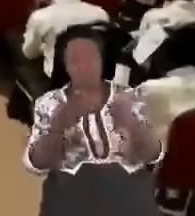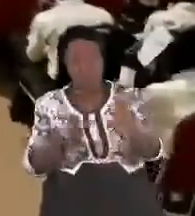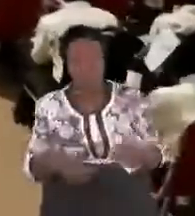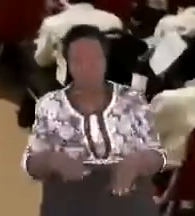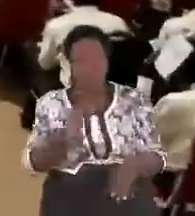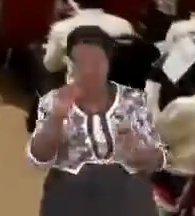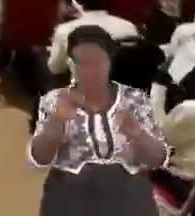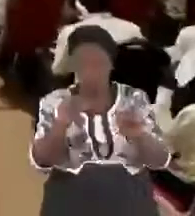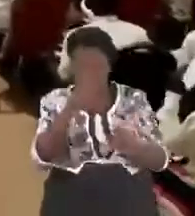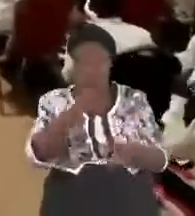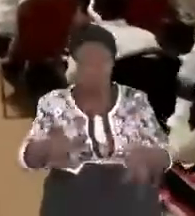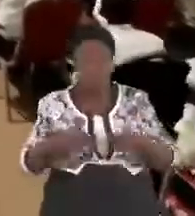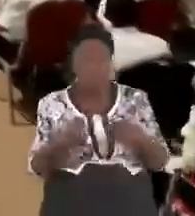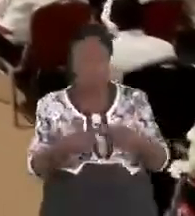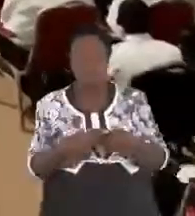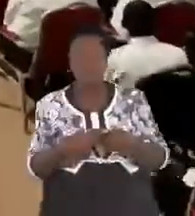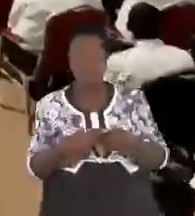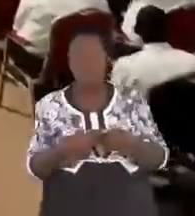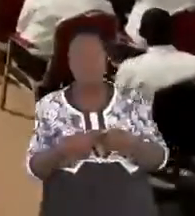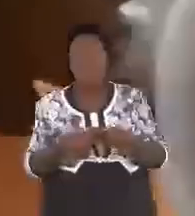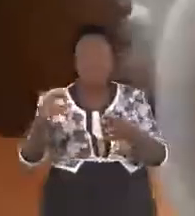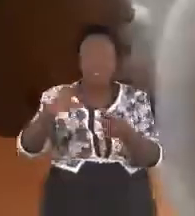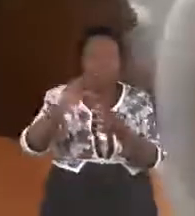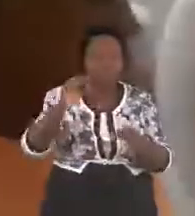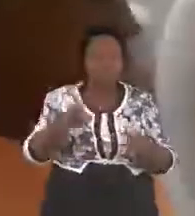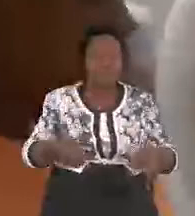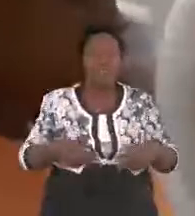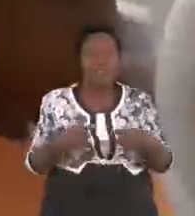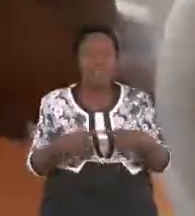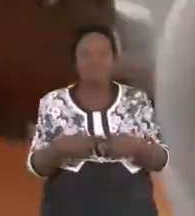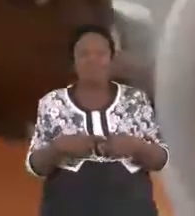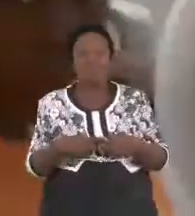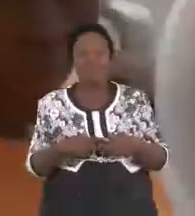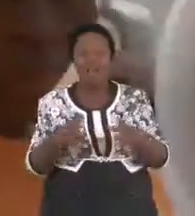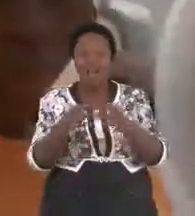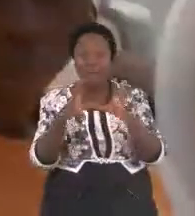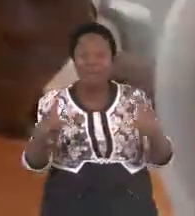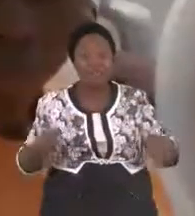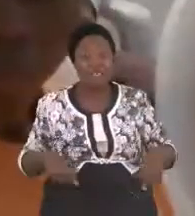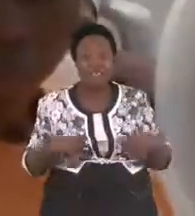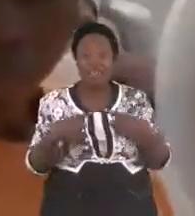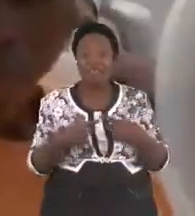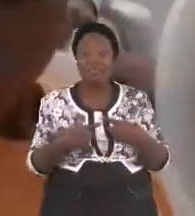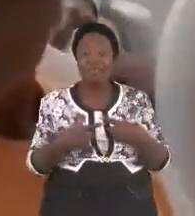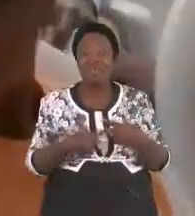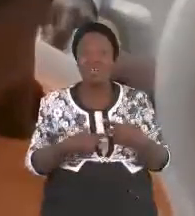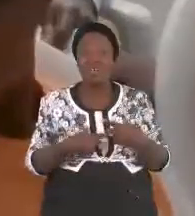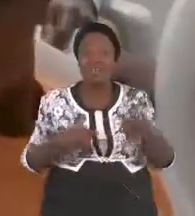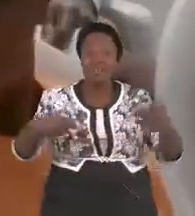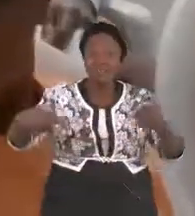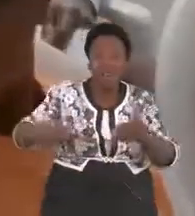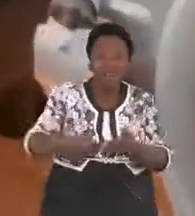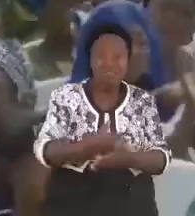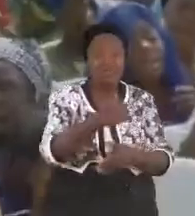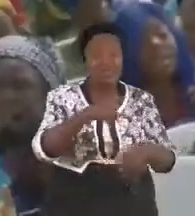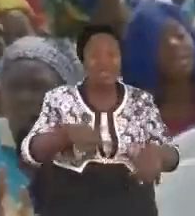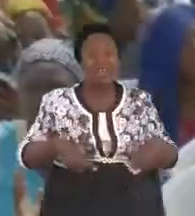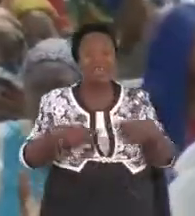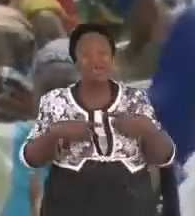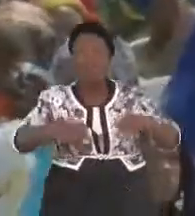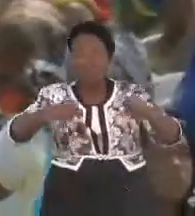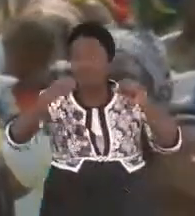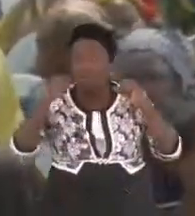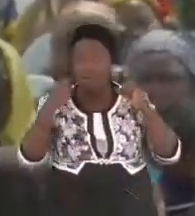live. Spiritual life, abundant life, renewed life,